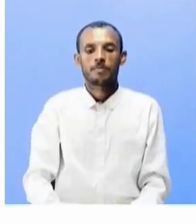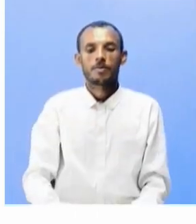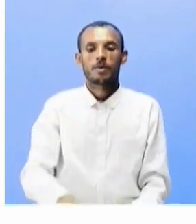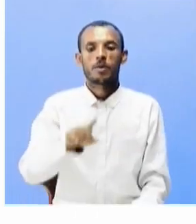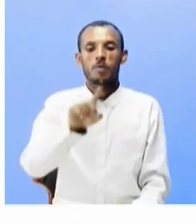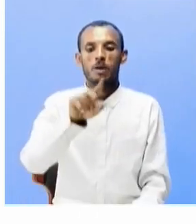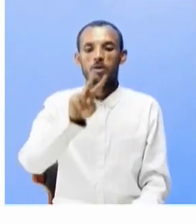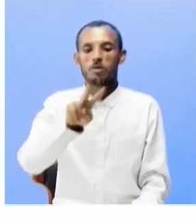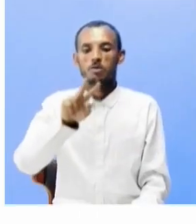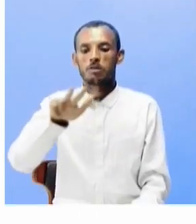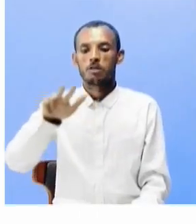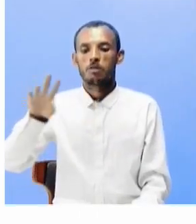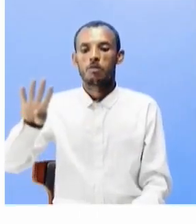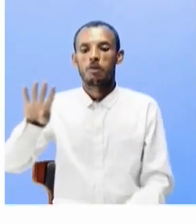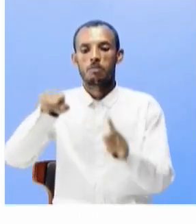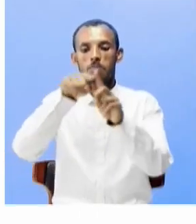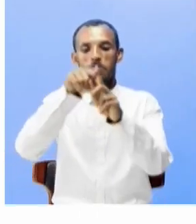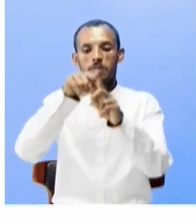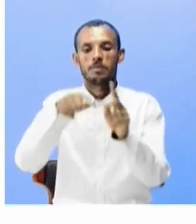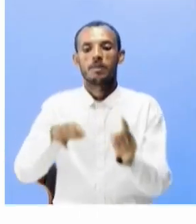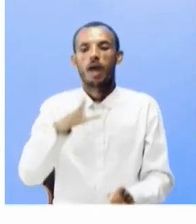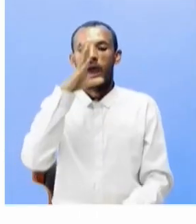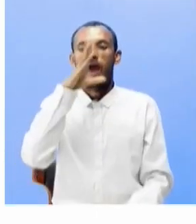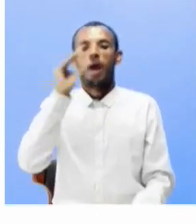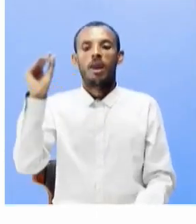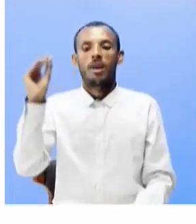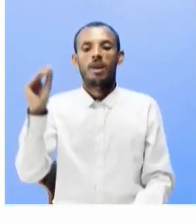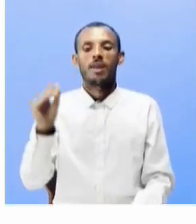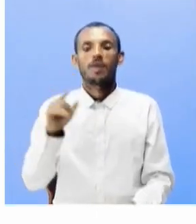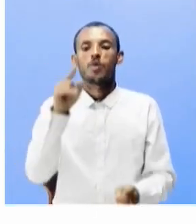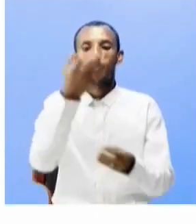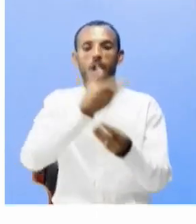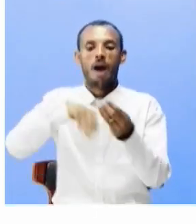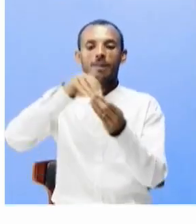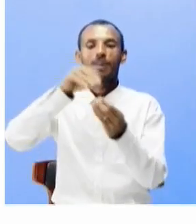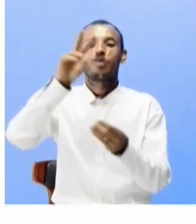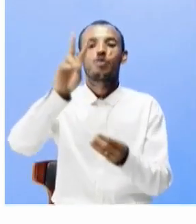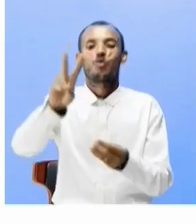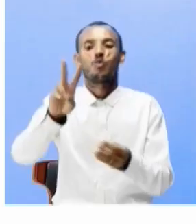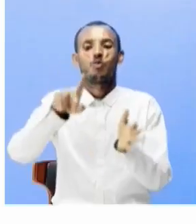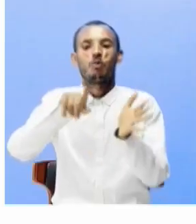1, 2, 3, 4 positives. And on this, you add 2 negatives.